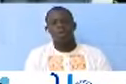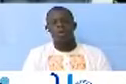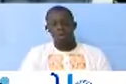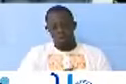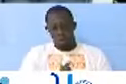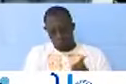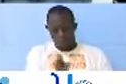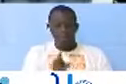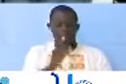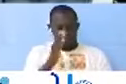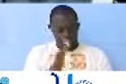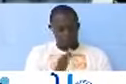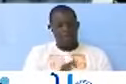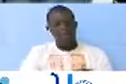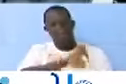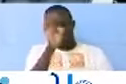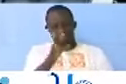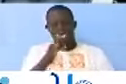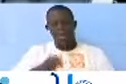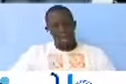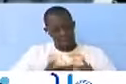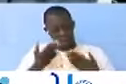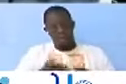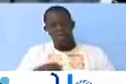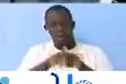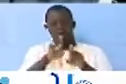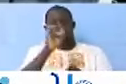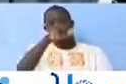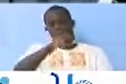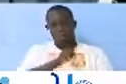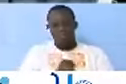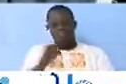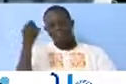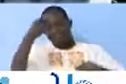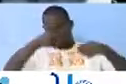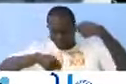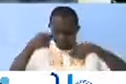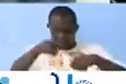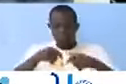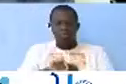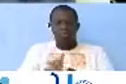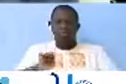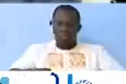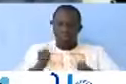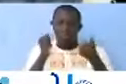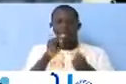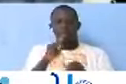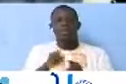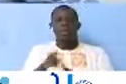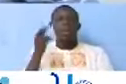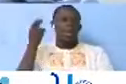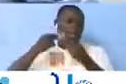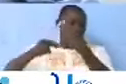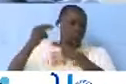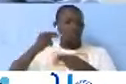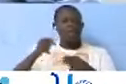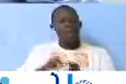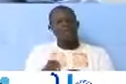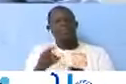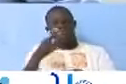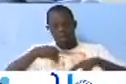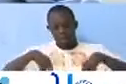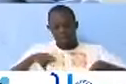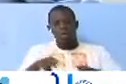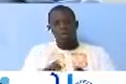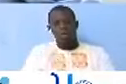appreciate your contribution to establishing this historical record. Anin ka bi ila la fandango nyin na siyo